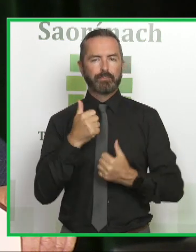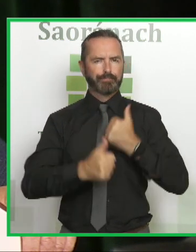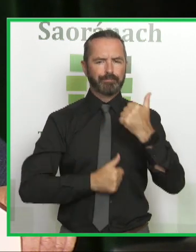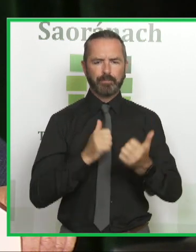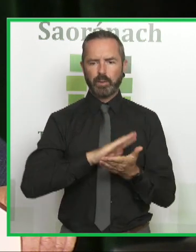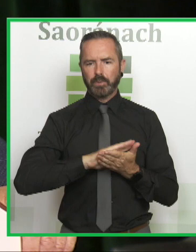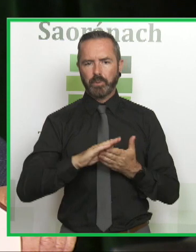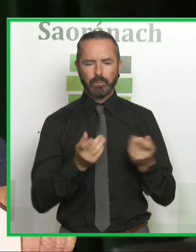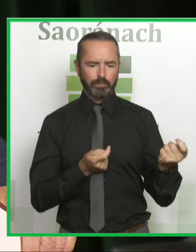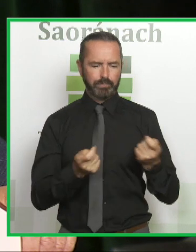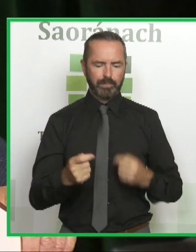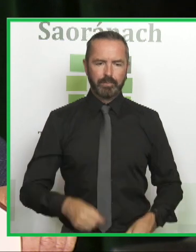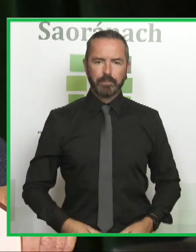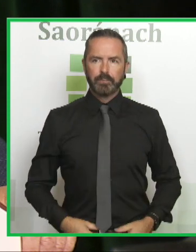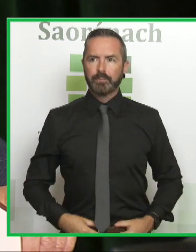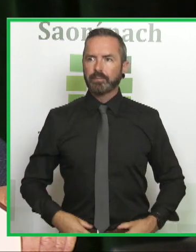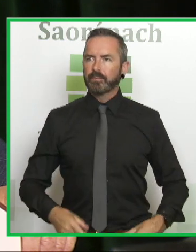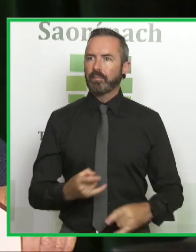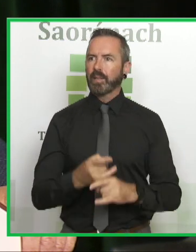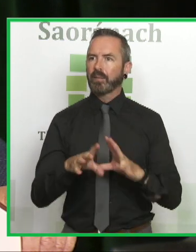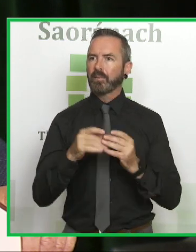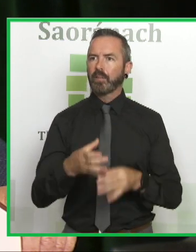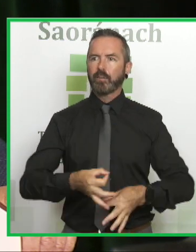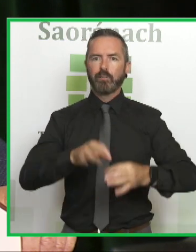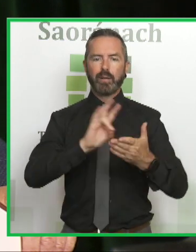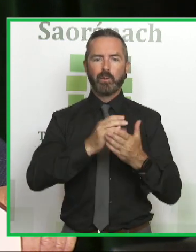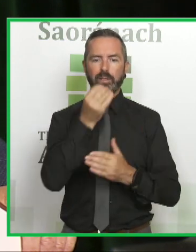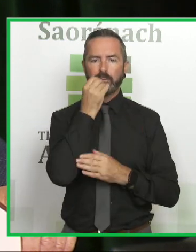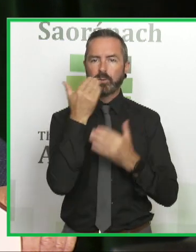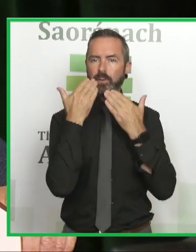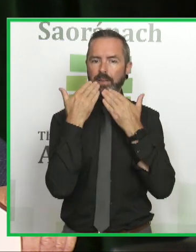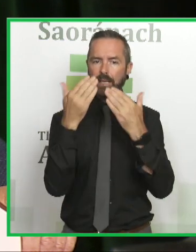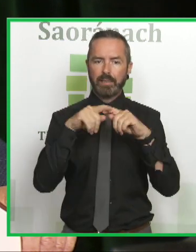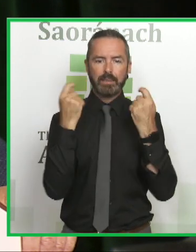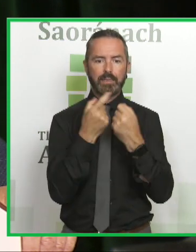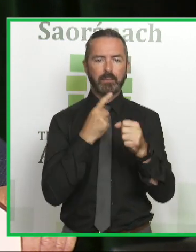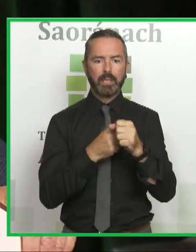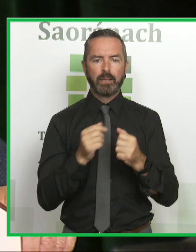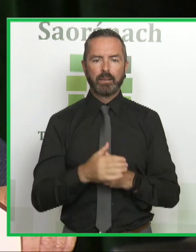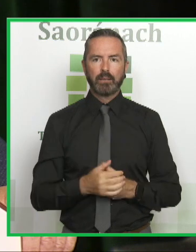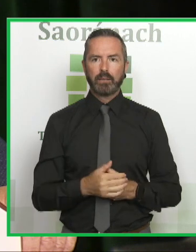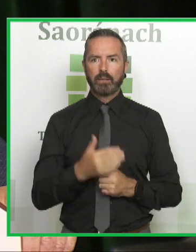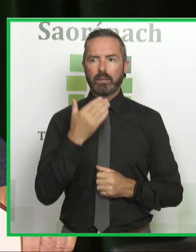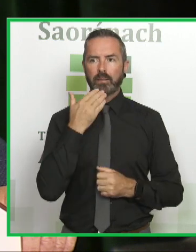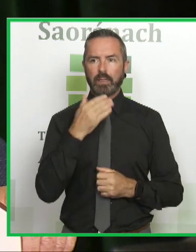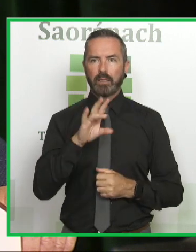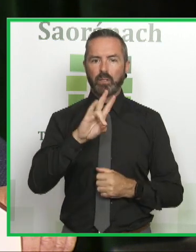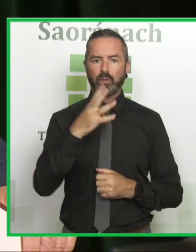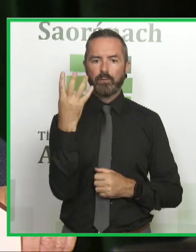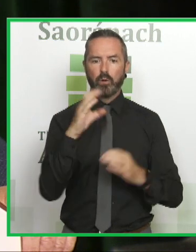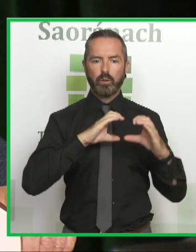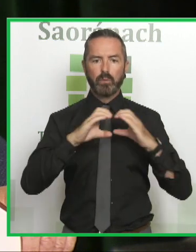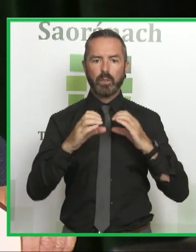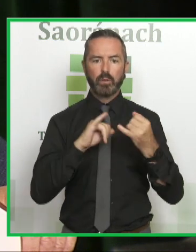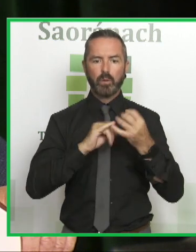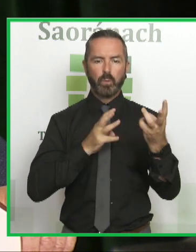smooth running, helps us run it really smooth, and great quality food, etc. So thanks to Matt and his team. Our own Q4 communications team who work in the